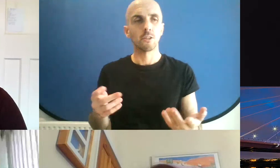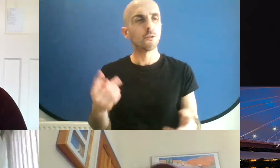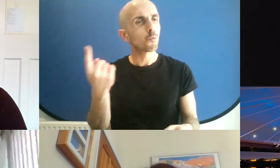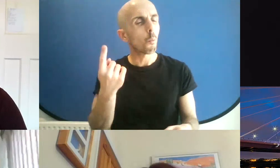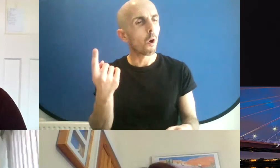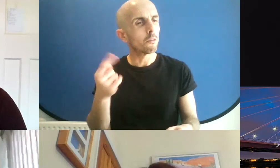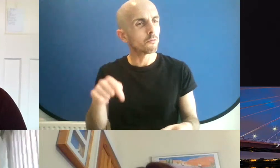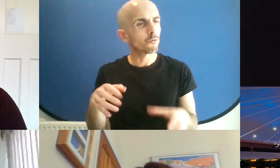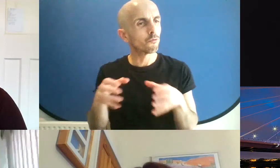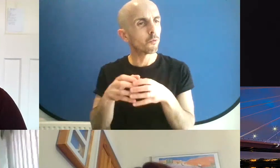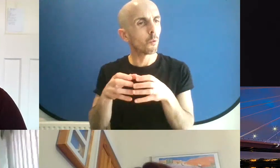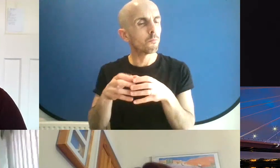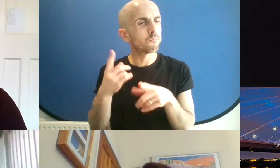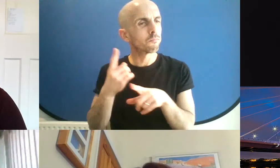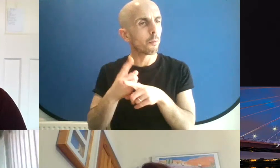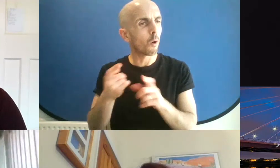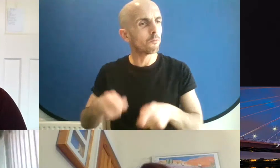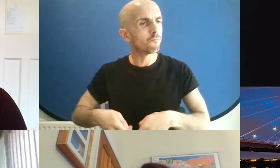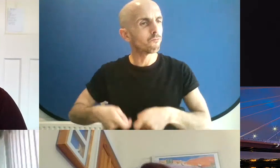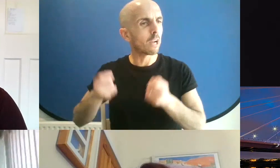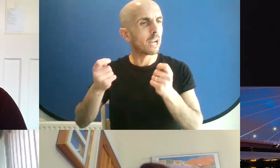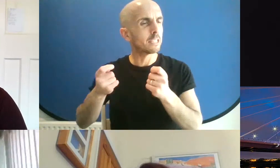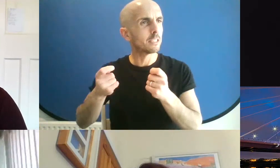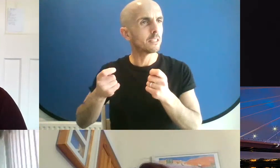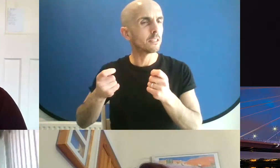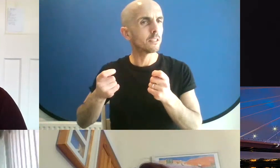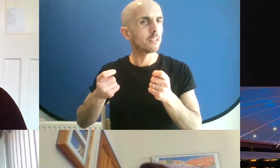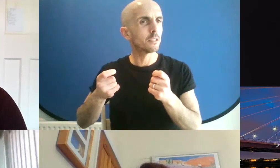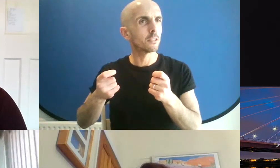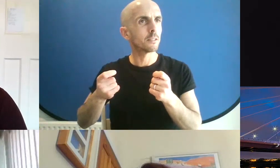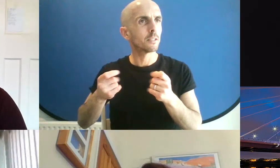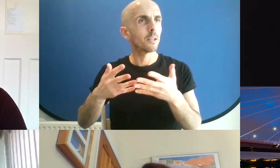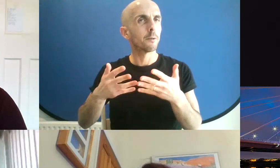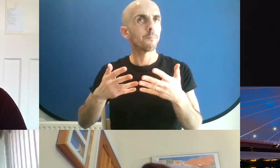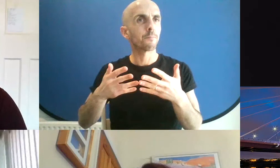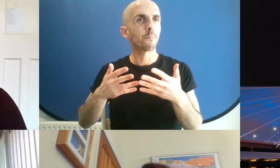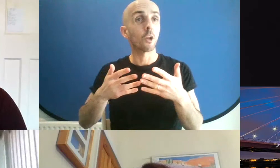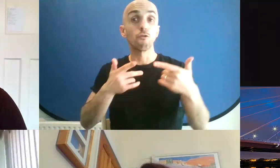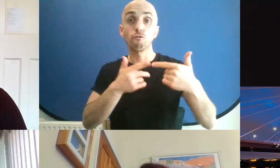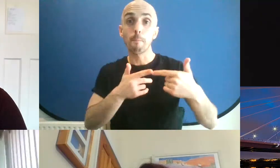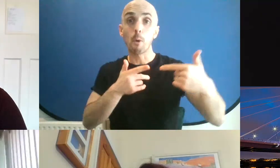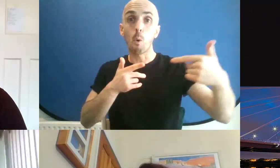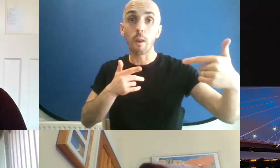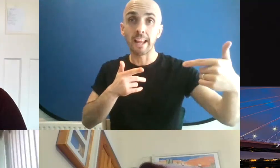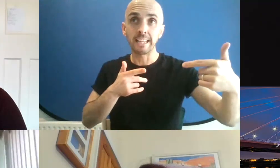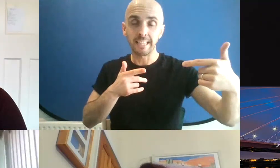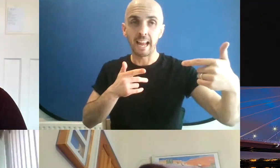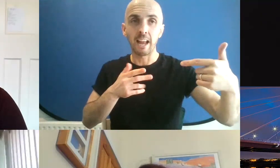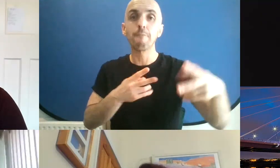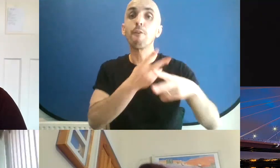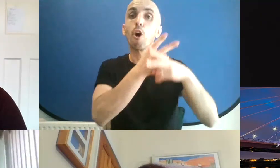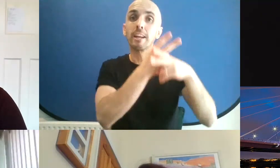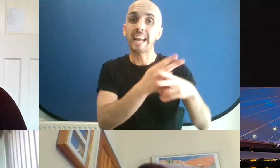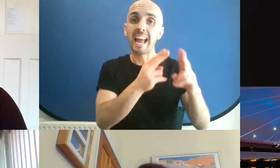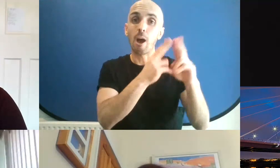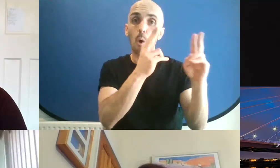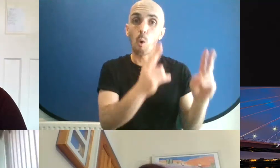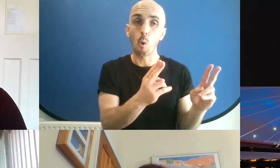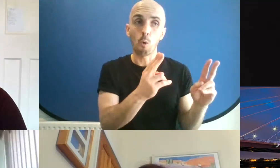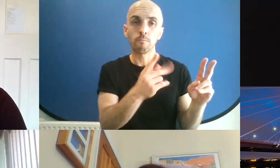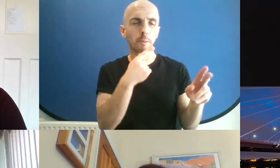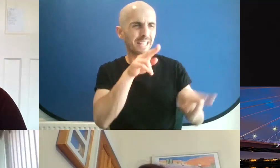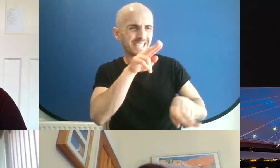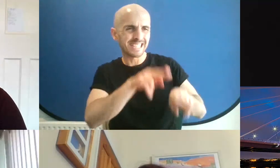issue of working remotely into care homes to complete mental capacity assessments and the challenge